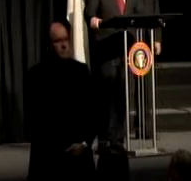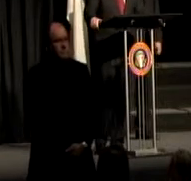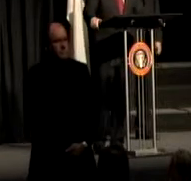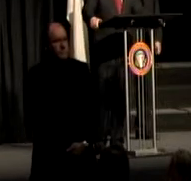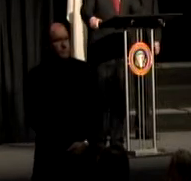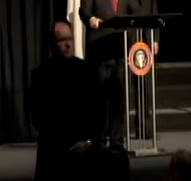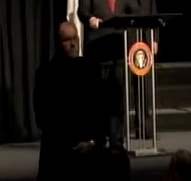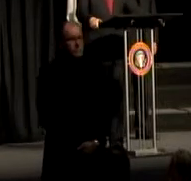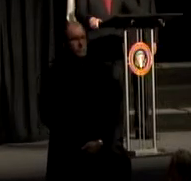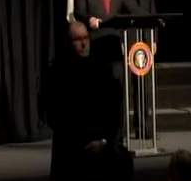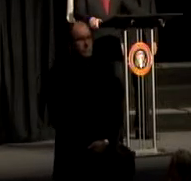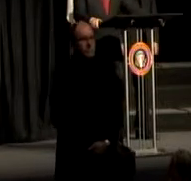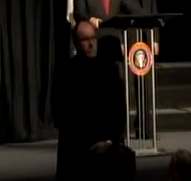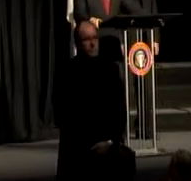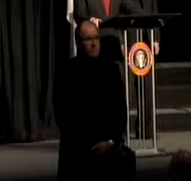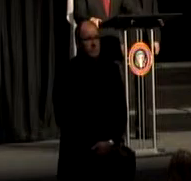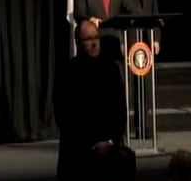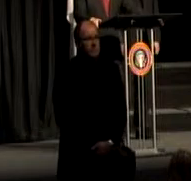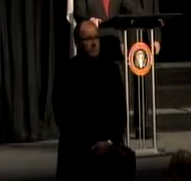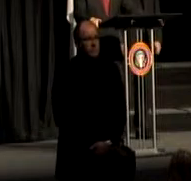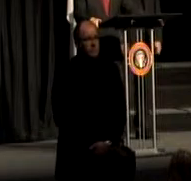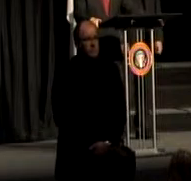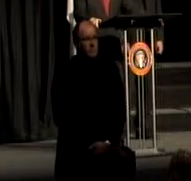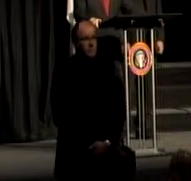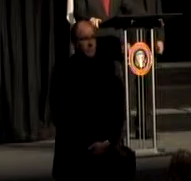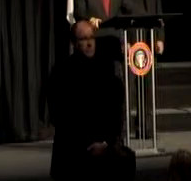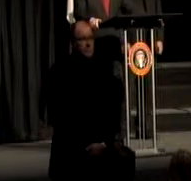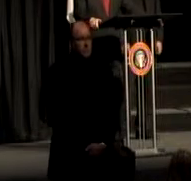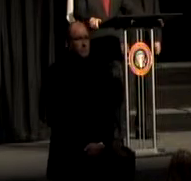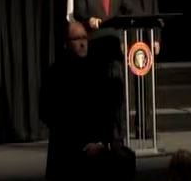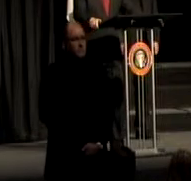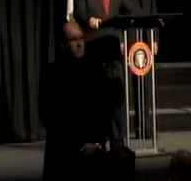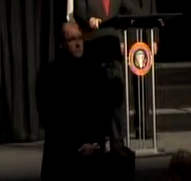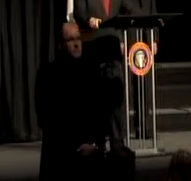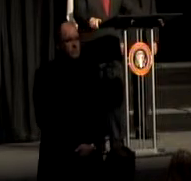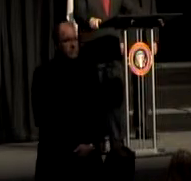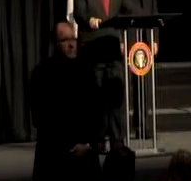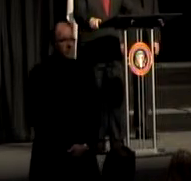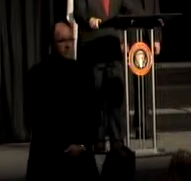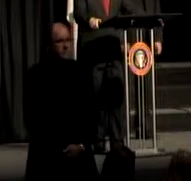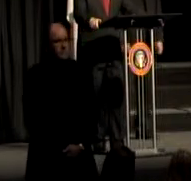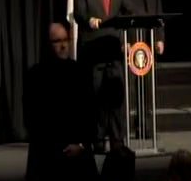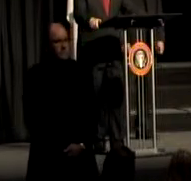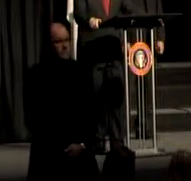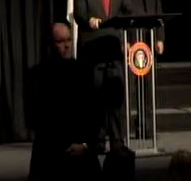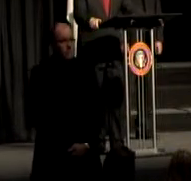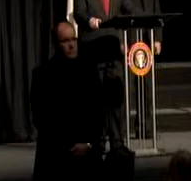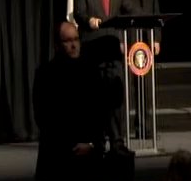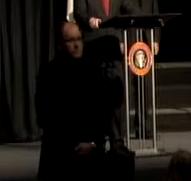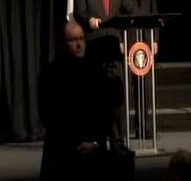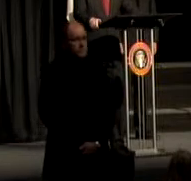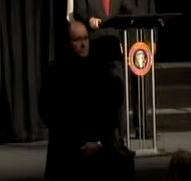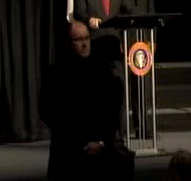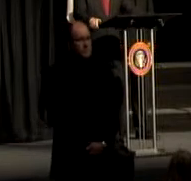through 33 it says this they say they serve Christ. know I sound like a madman but I have served him far more.